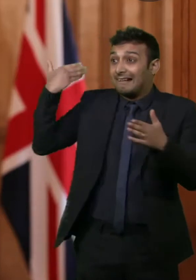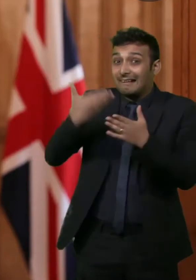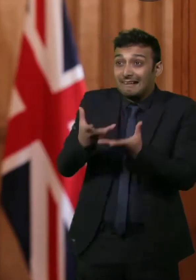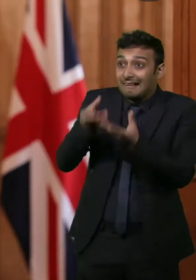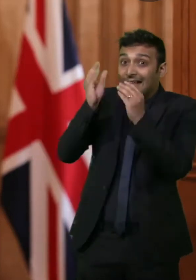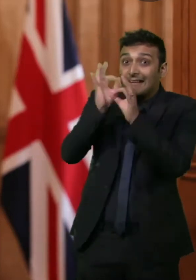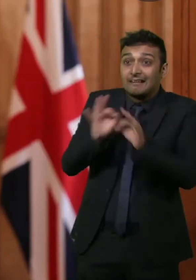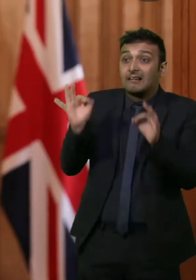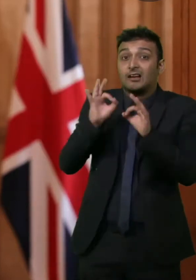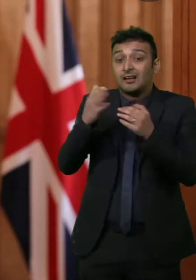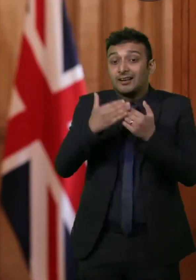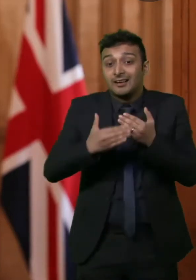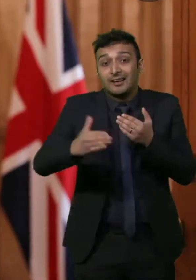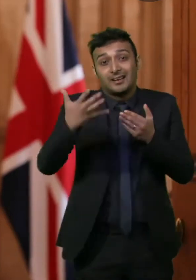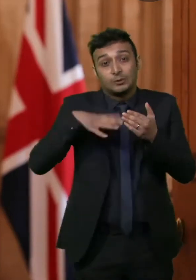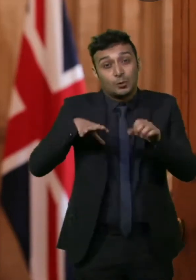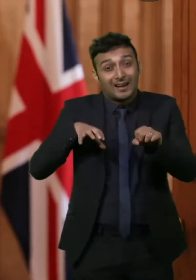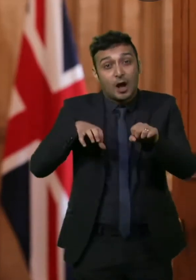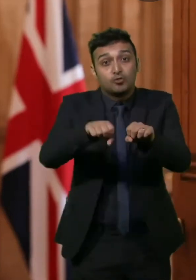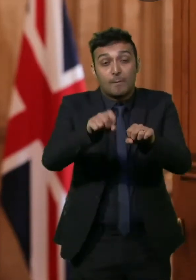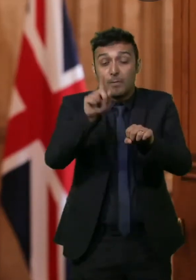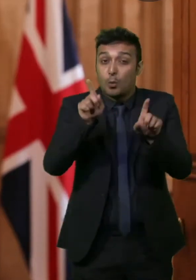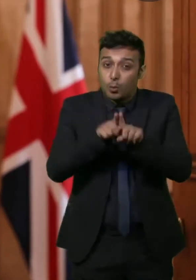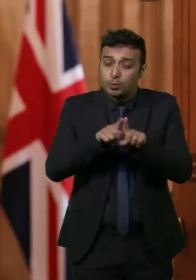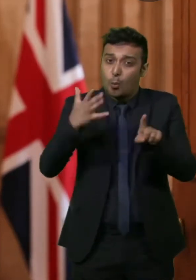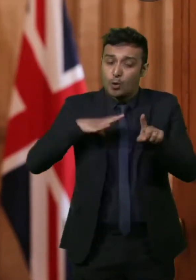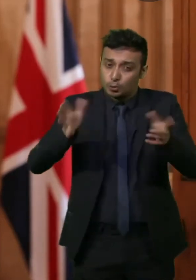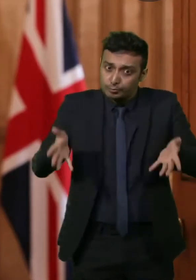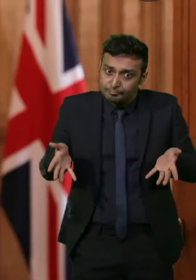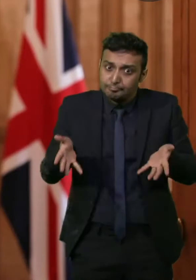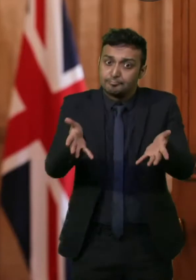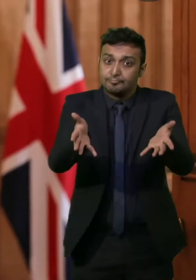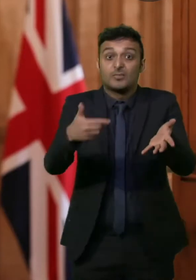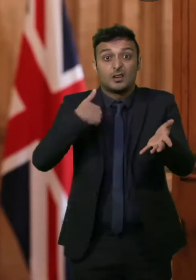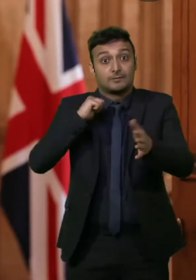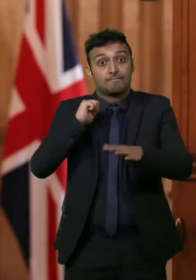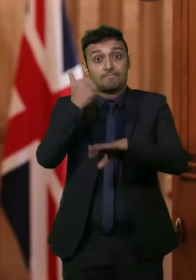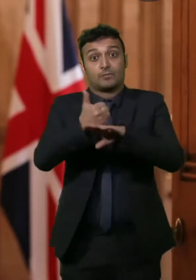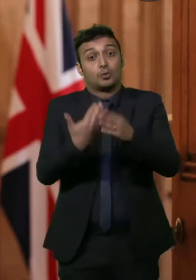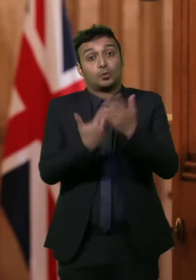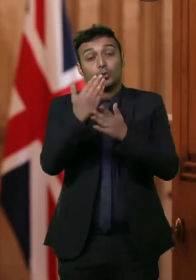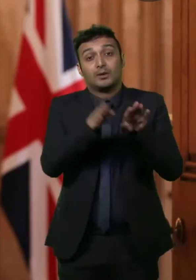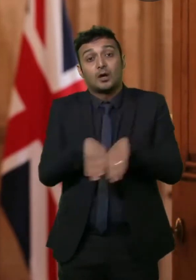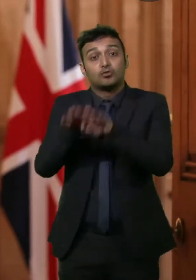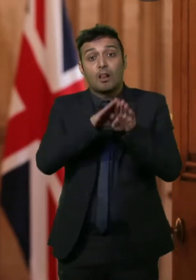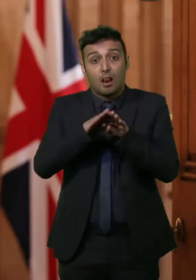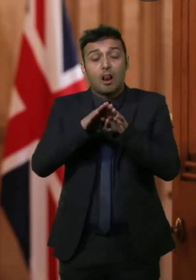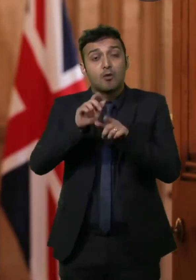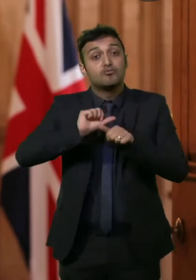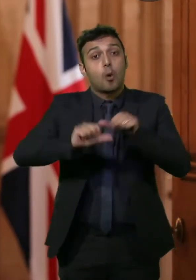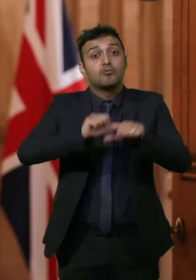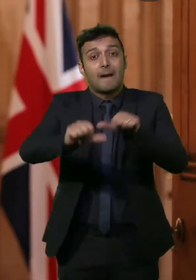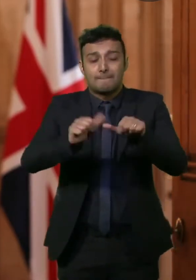with a concerted national programme for educational recovery. It's thanks to all of